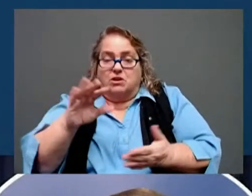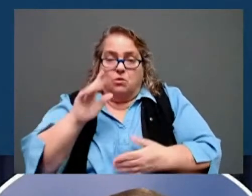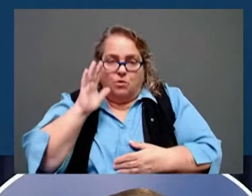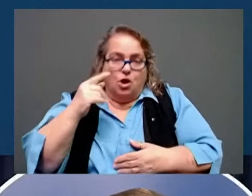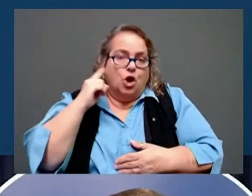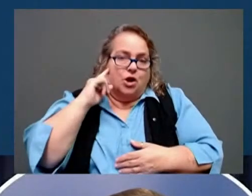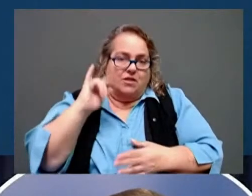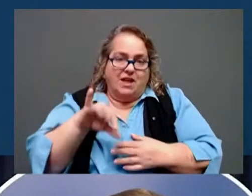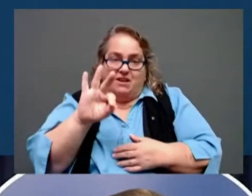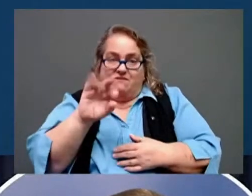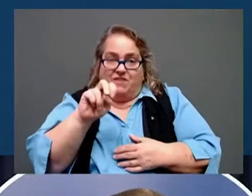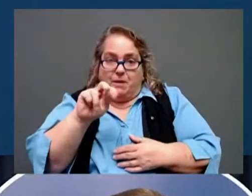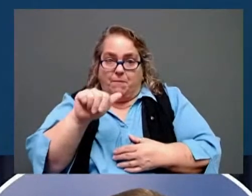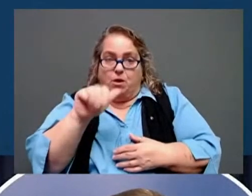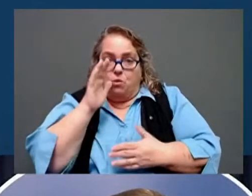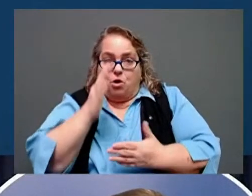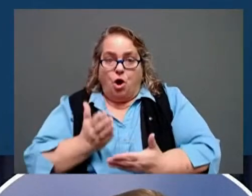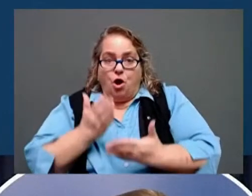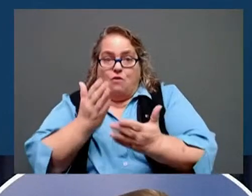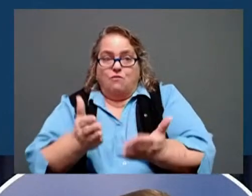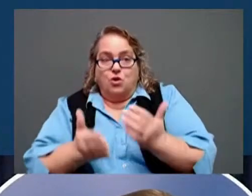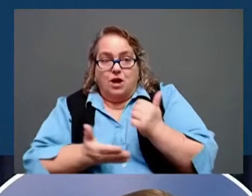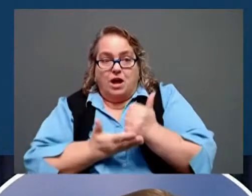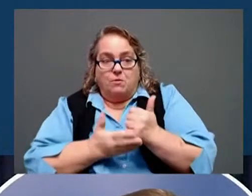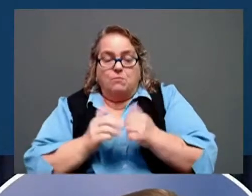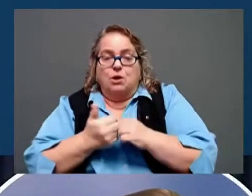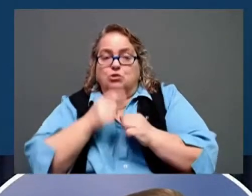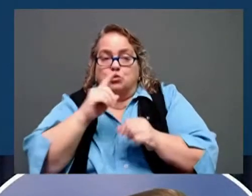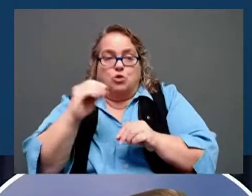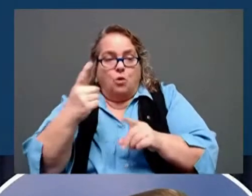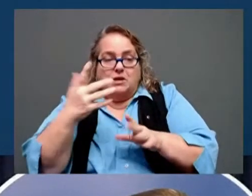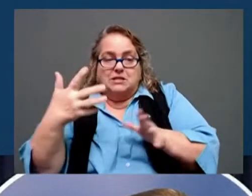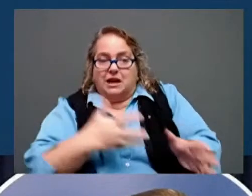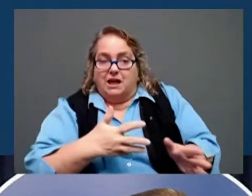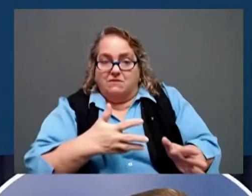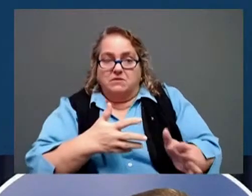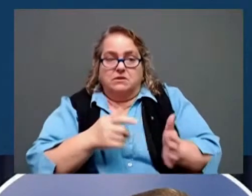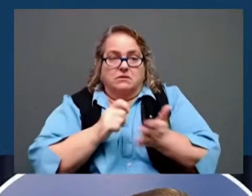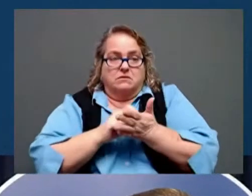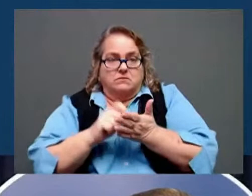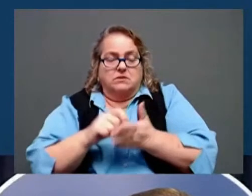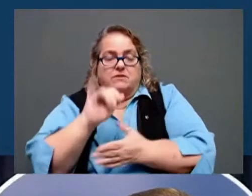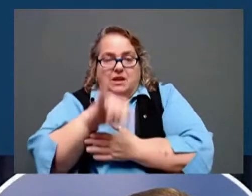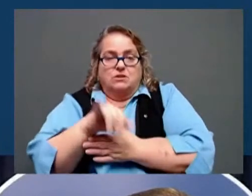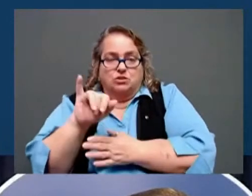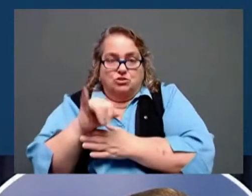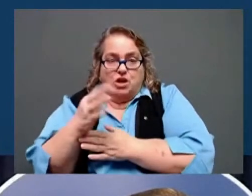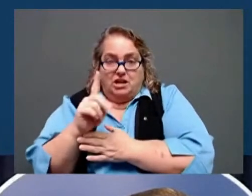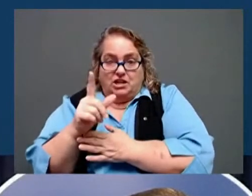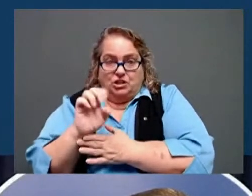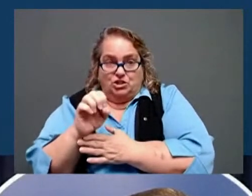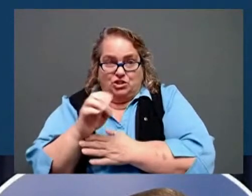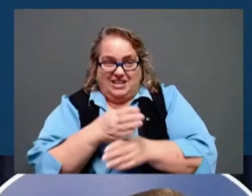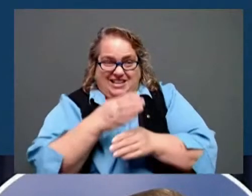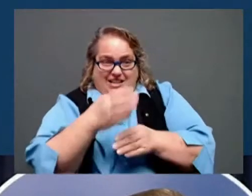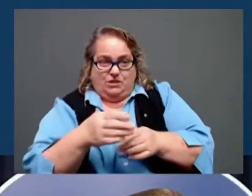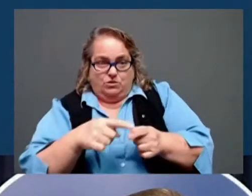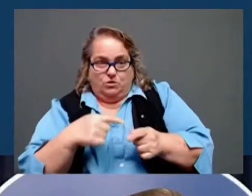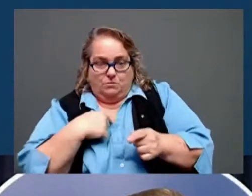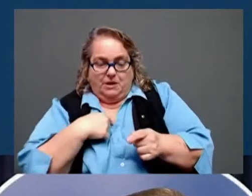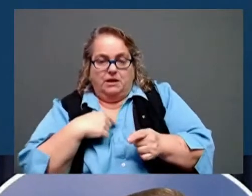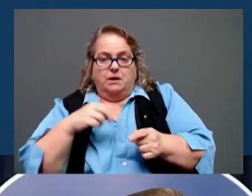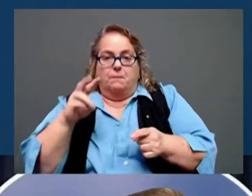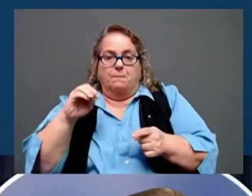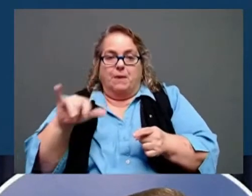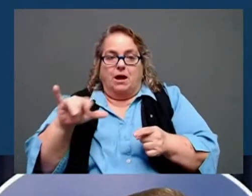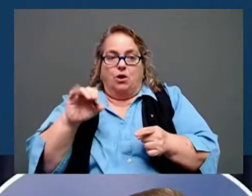assistance to make sure that nobody gets left behind. This is the judge right next to me. The mayor is in the, I guess that's